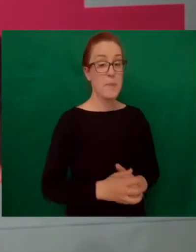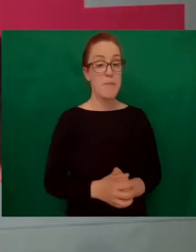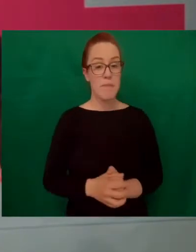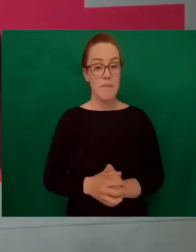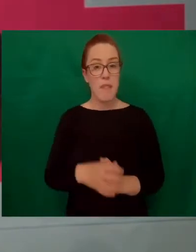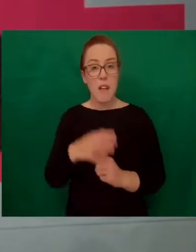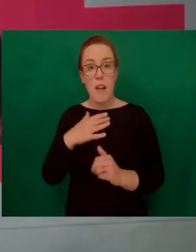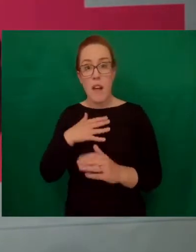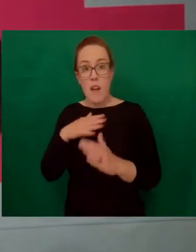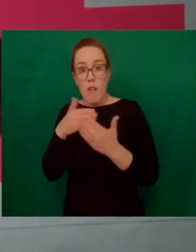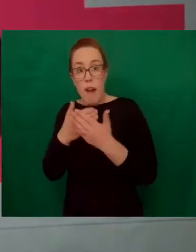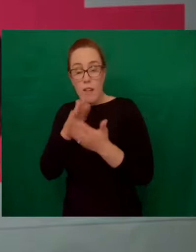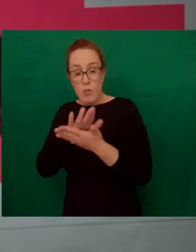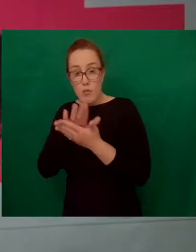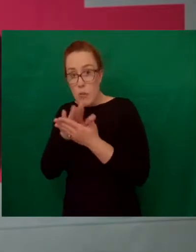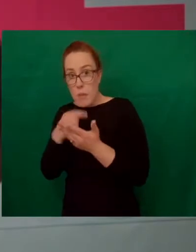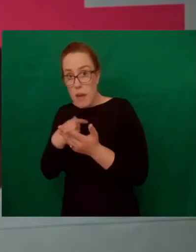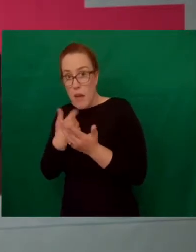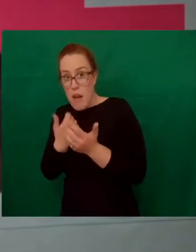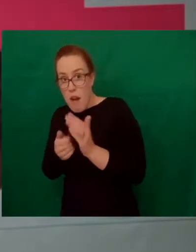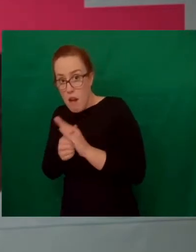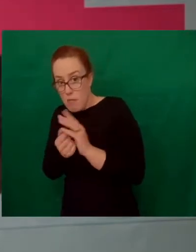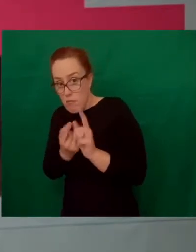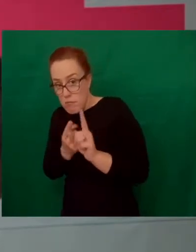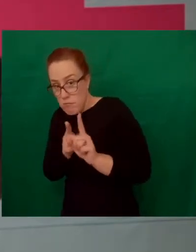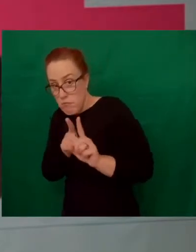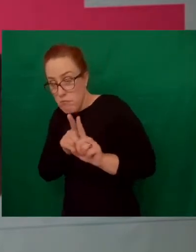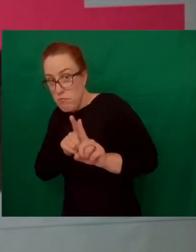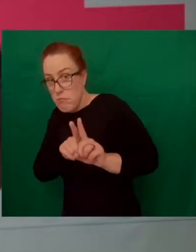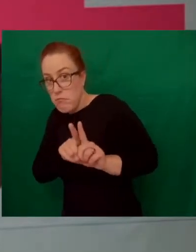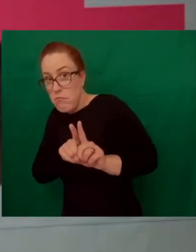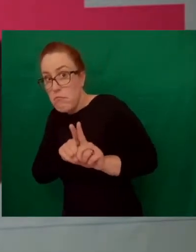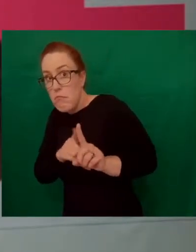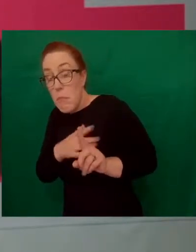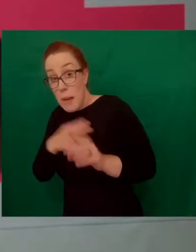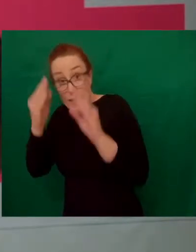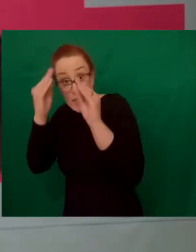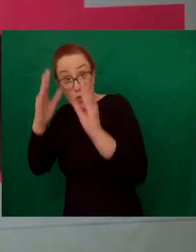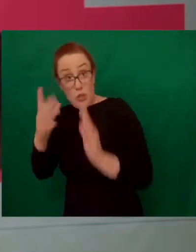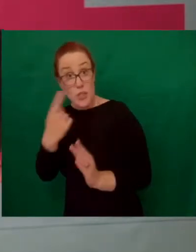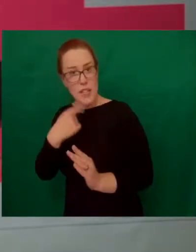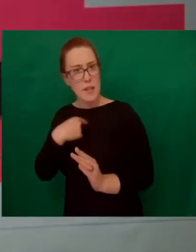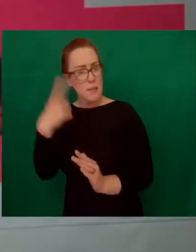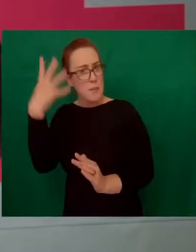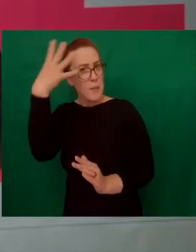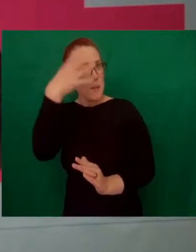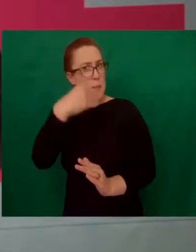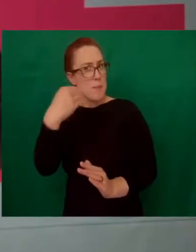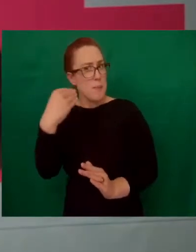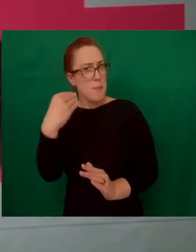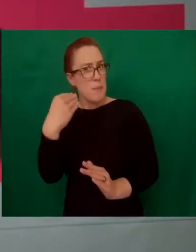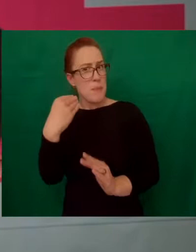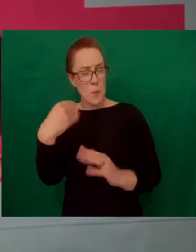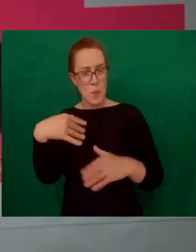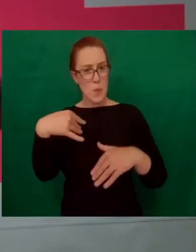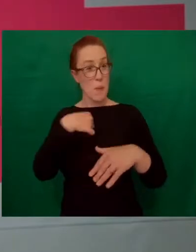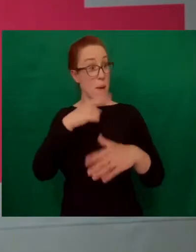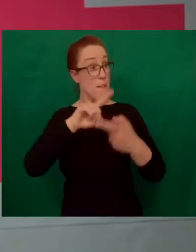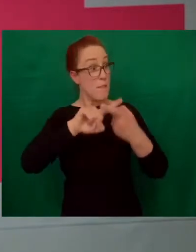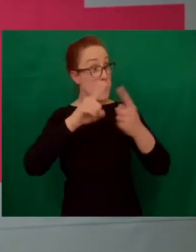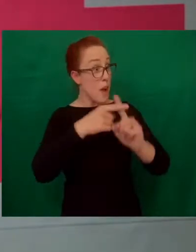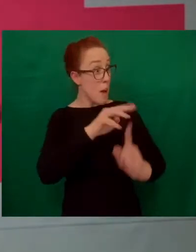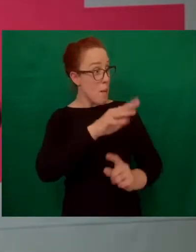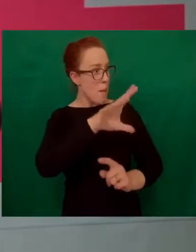I hide behind her legs when we get to school. My teacher says I look beautiful, and my friend Mia says,